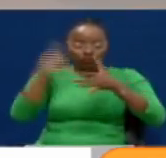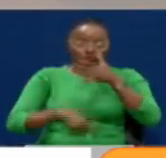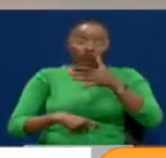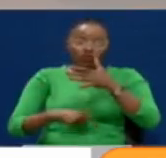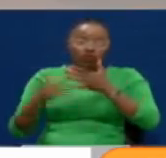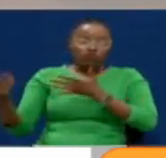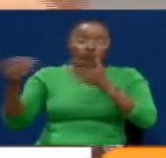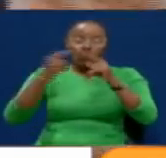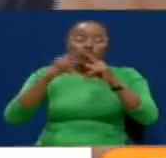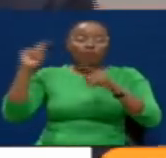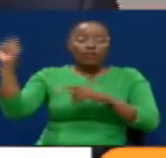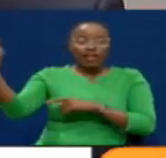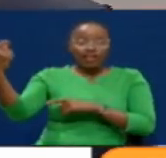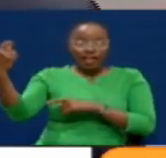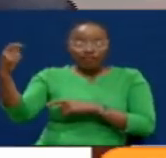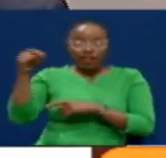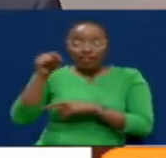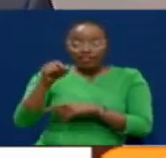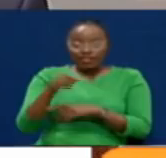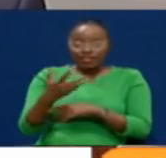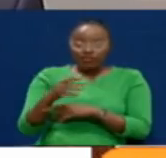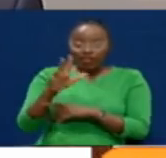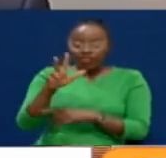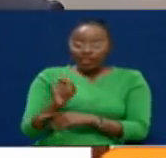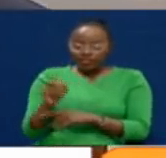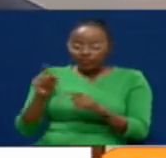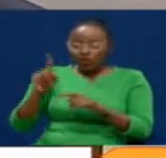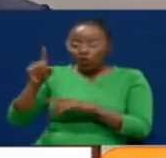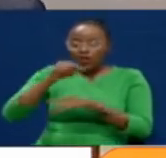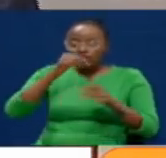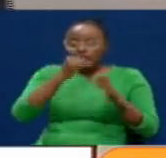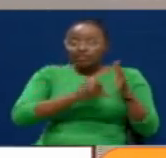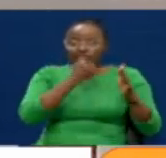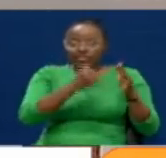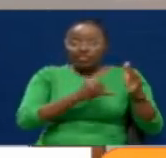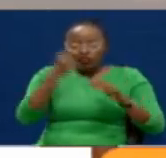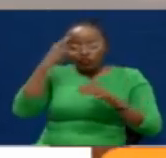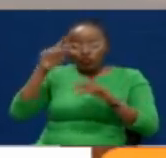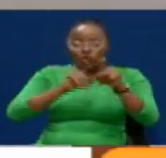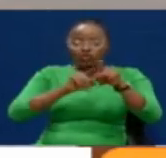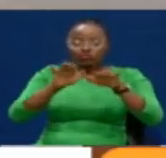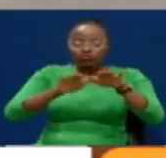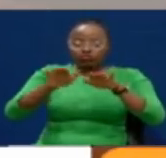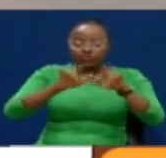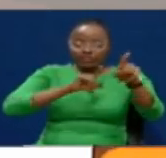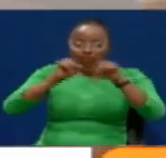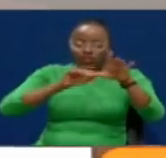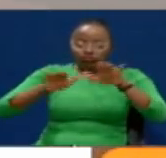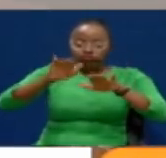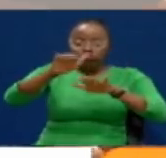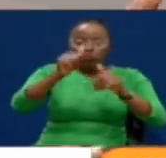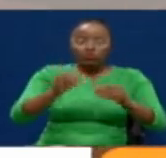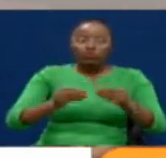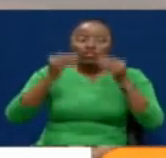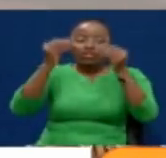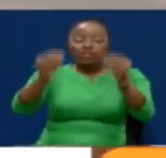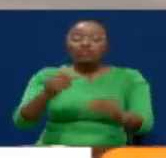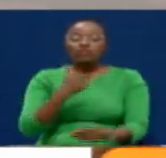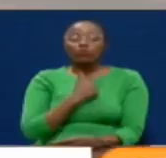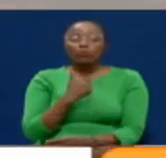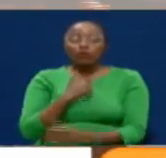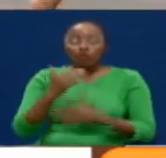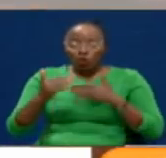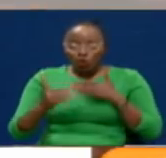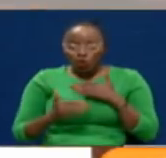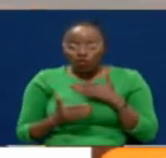imported out of Kenya, and 30 tires and one engine and one gearbox for the safari rally, which was given to me by